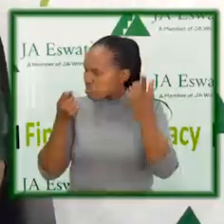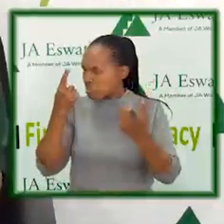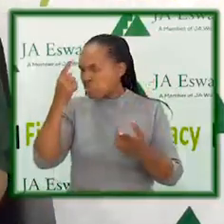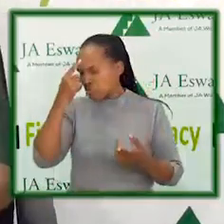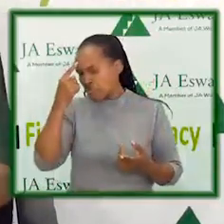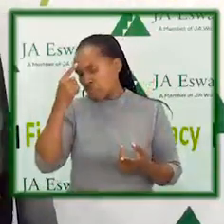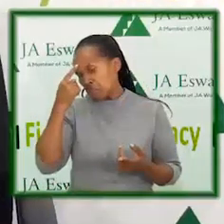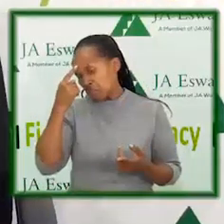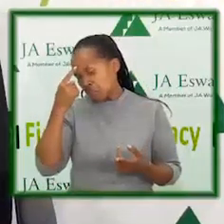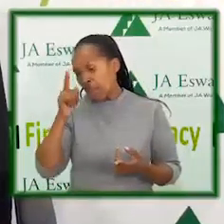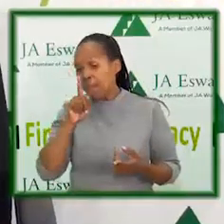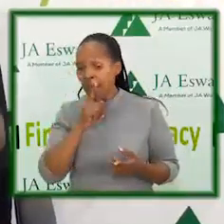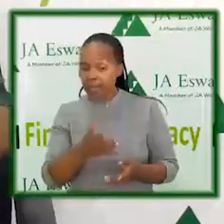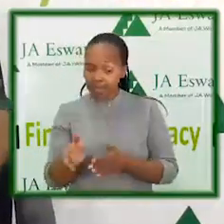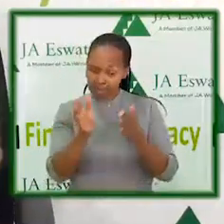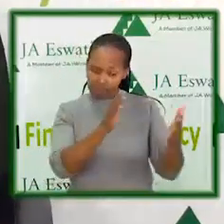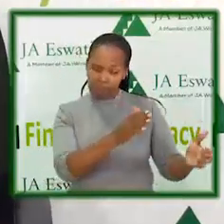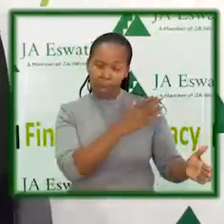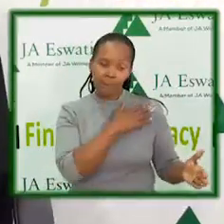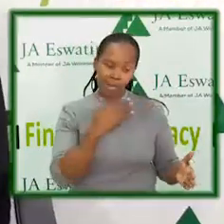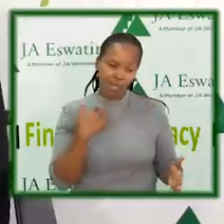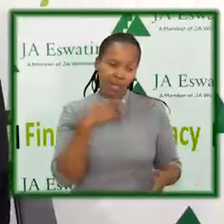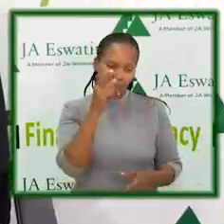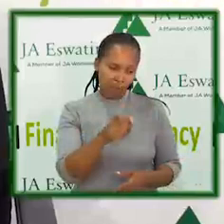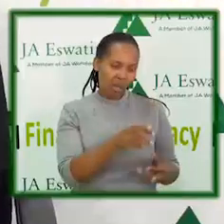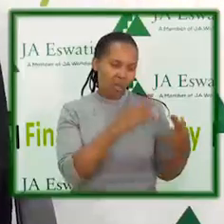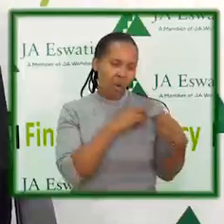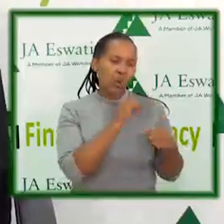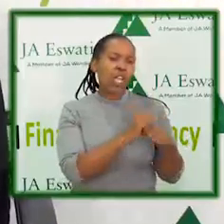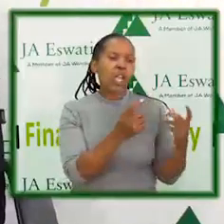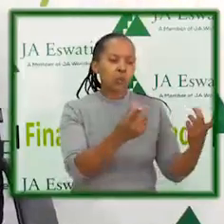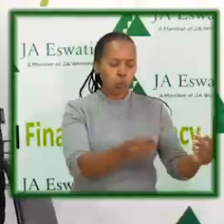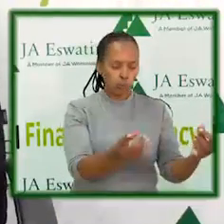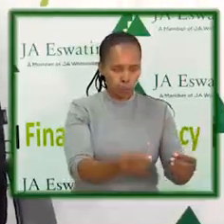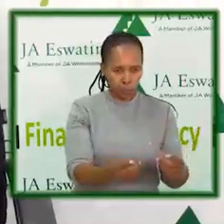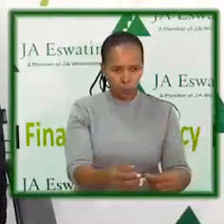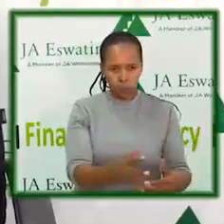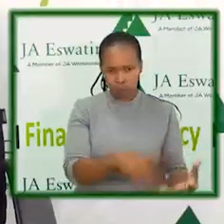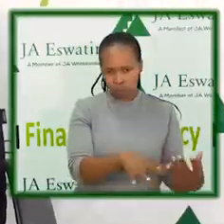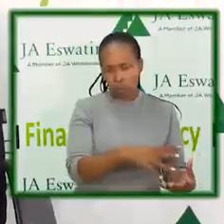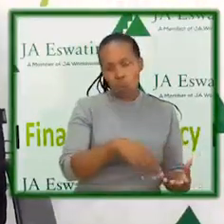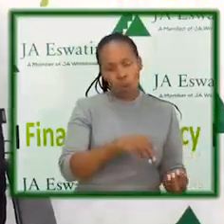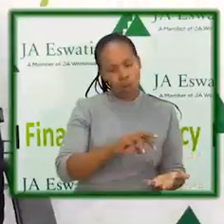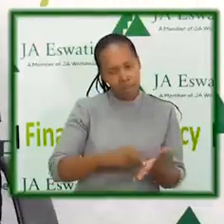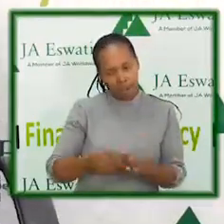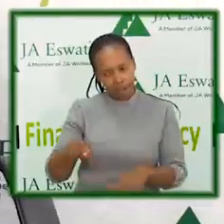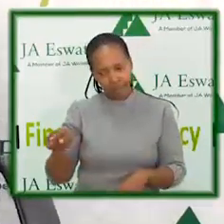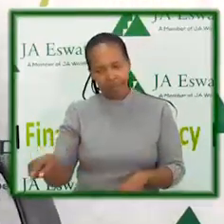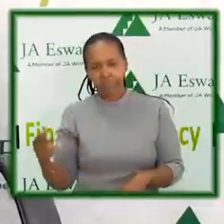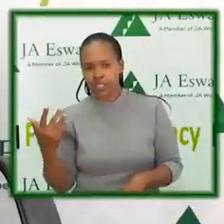the manager is the one who is supposed to carry out that. As people or